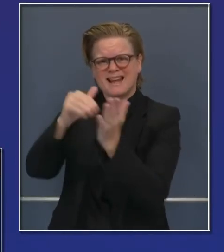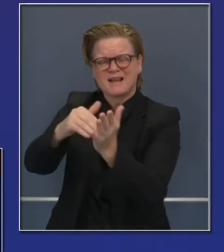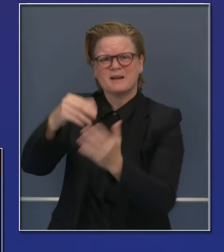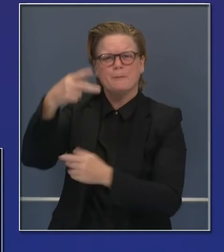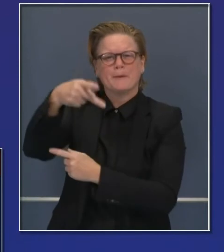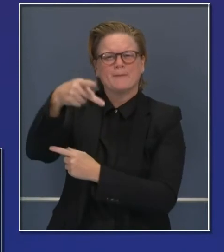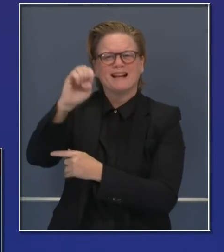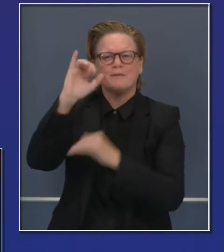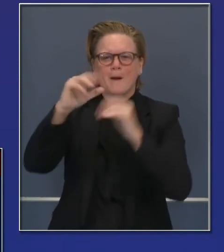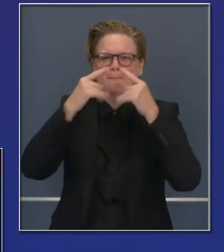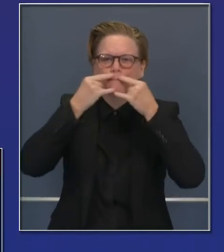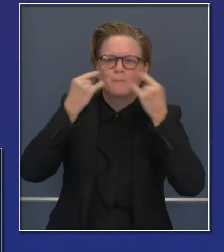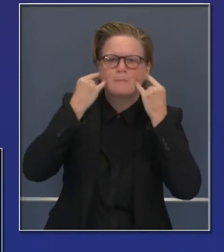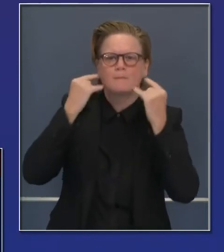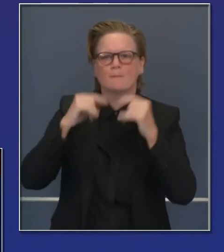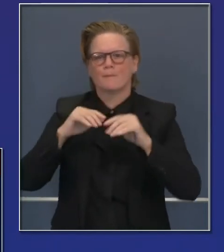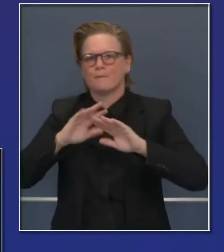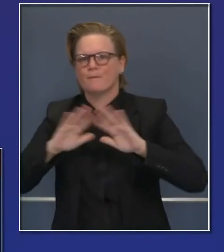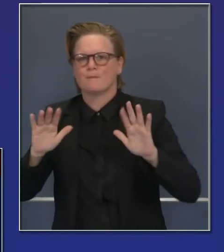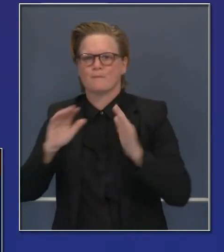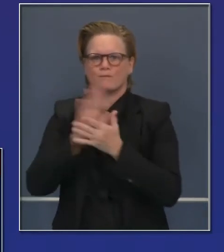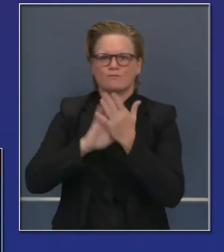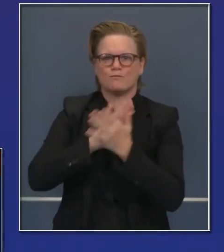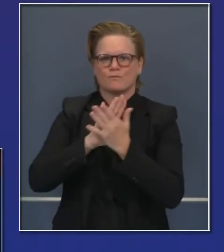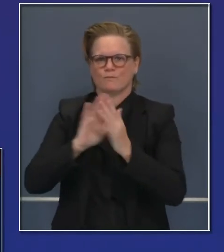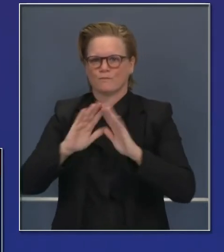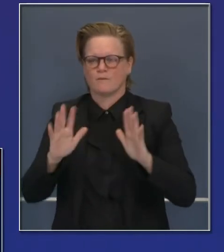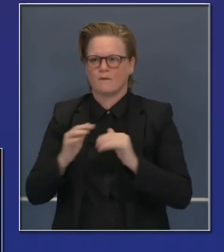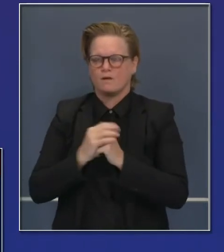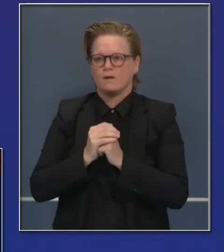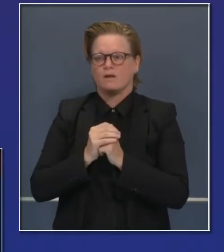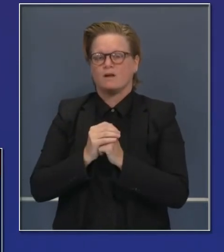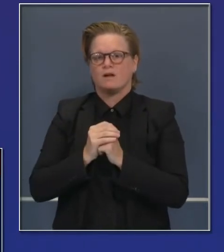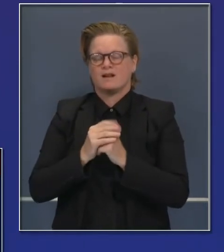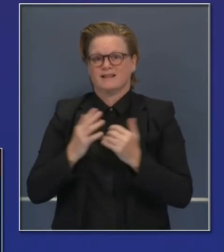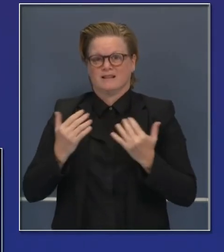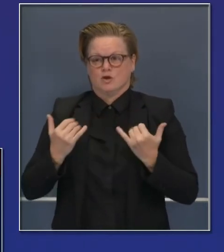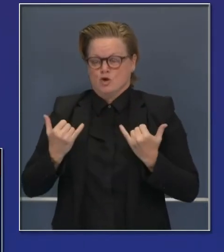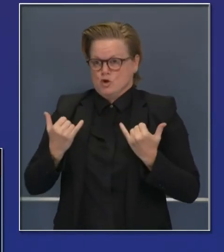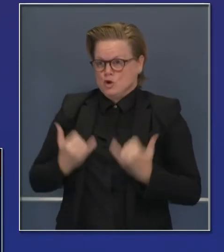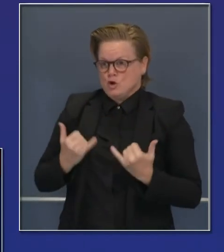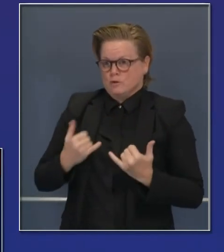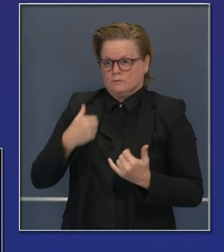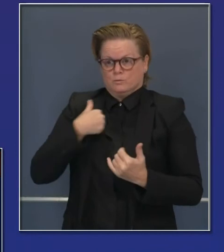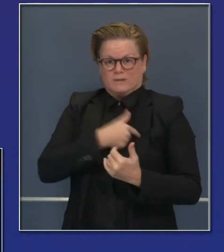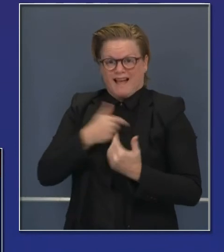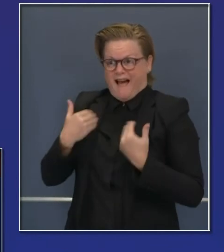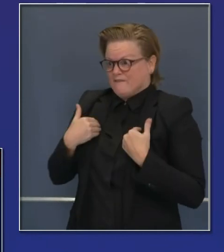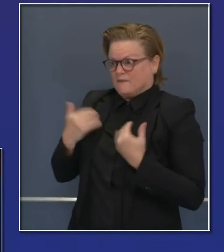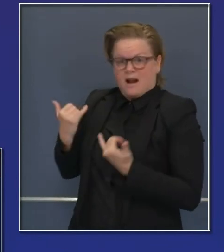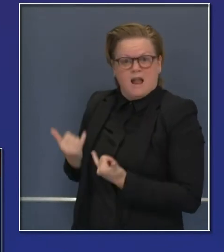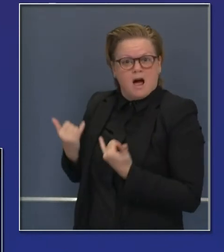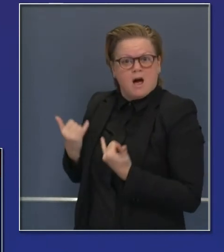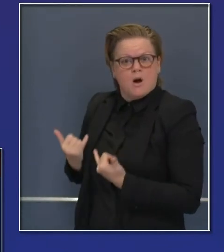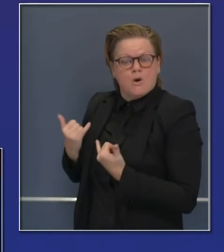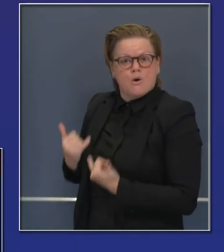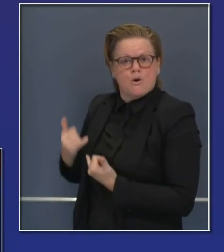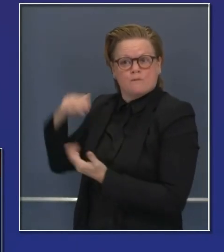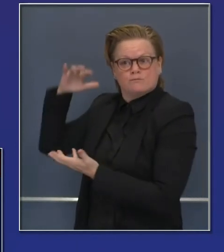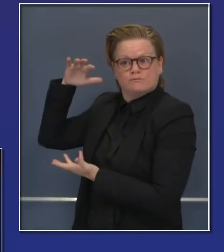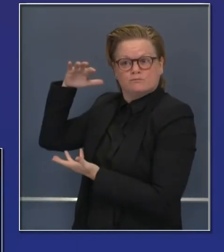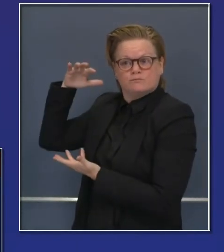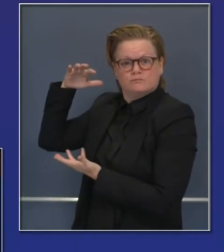600 million, this is our current status of inventory. I noted on Monday that California, just as one